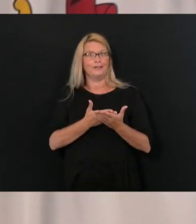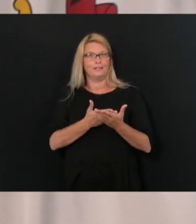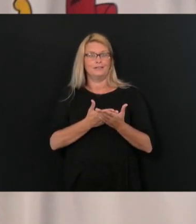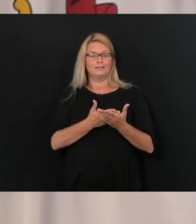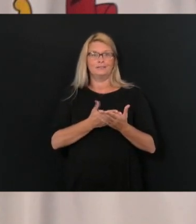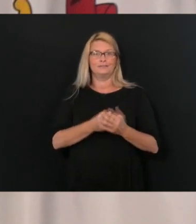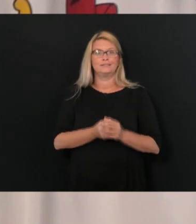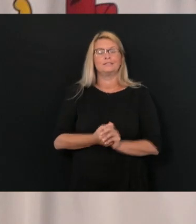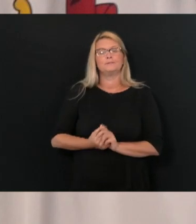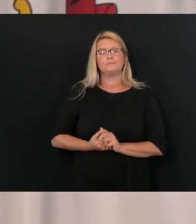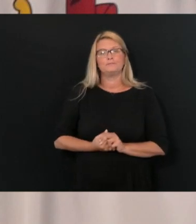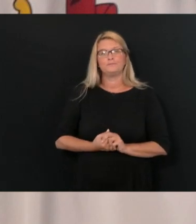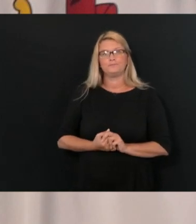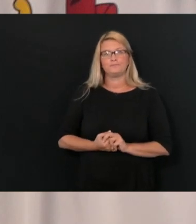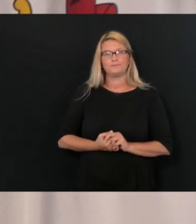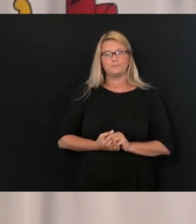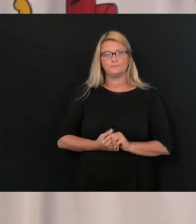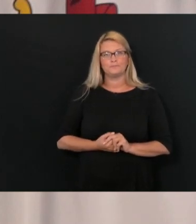all is